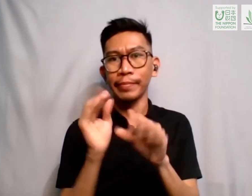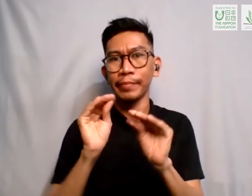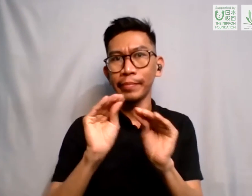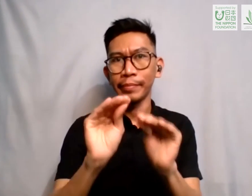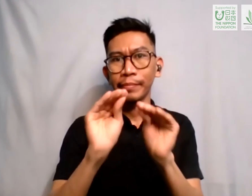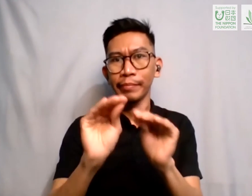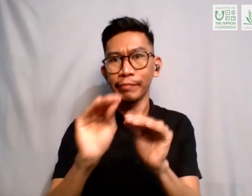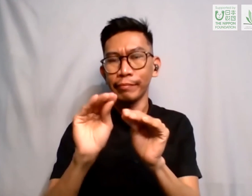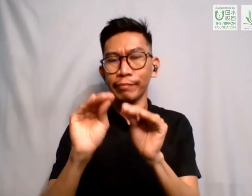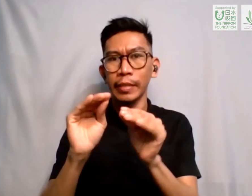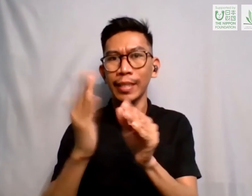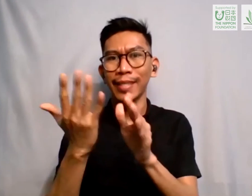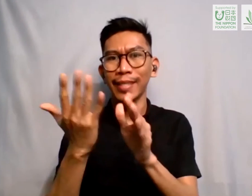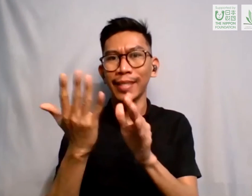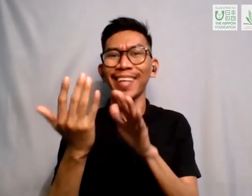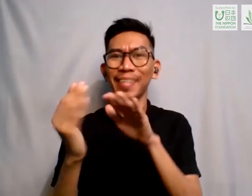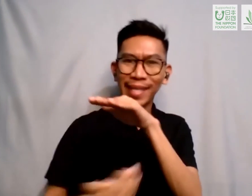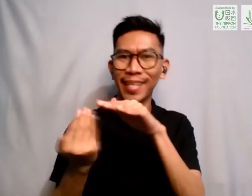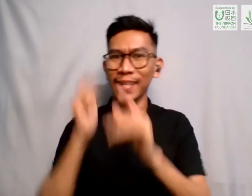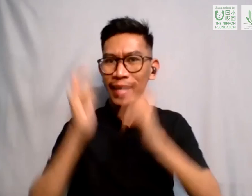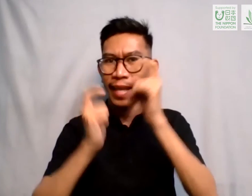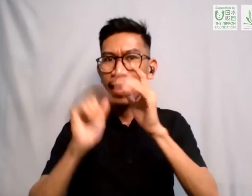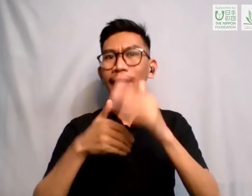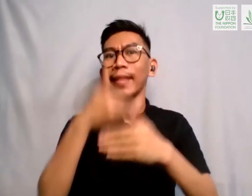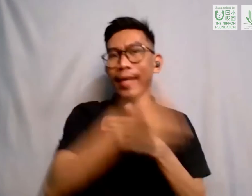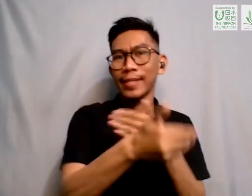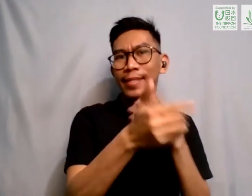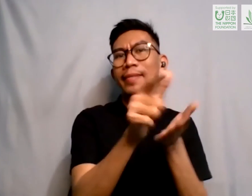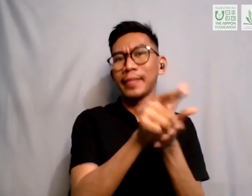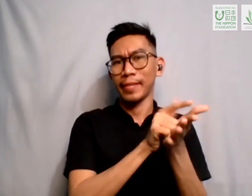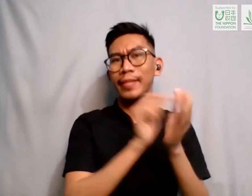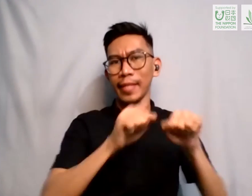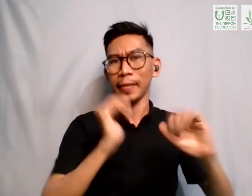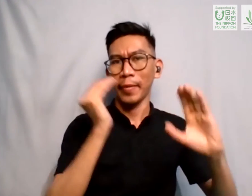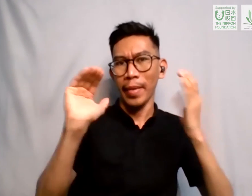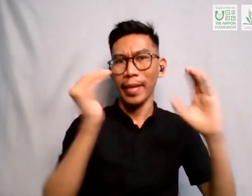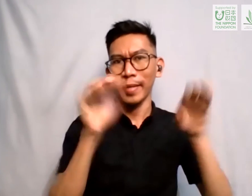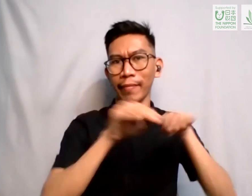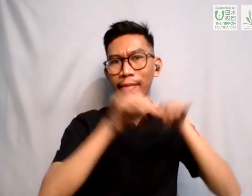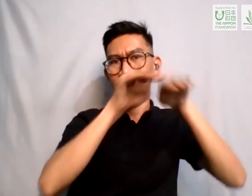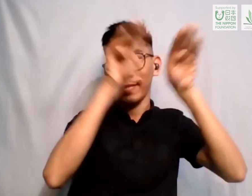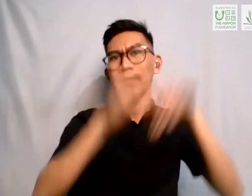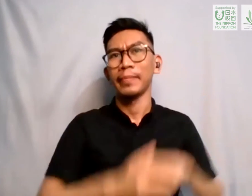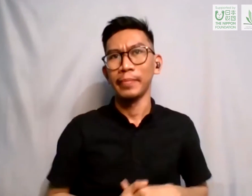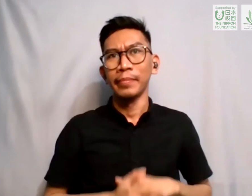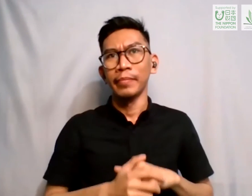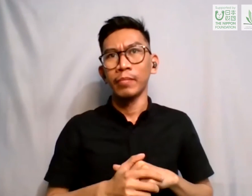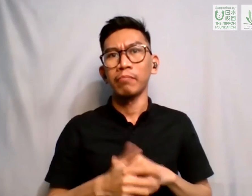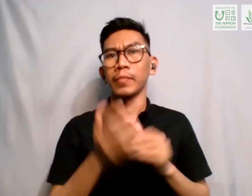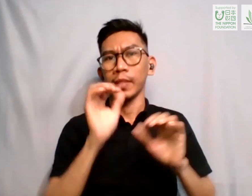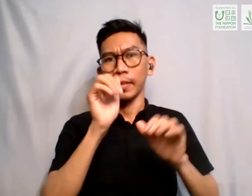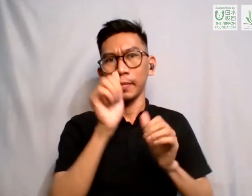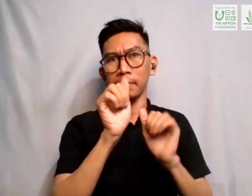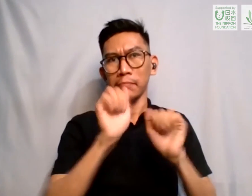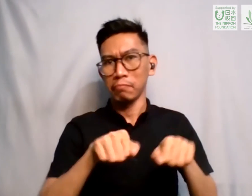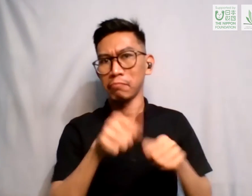and superlative, Okay. either in lesson 8 or in a later lesson